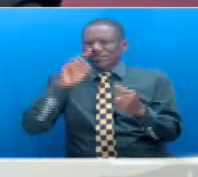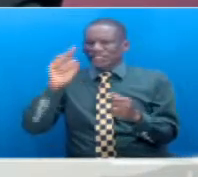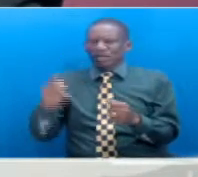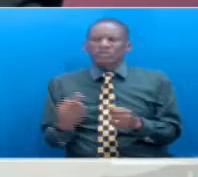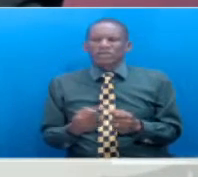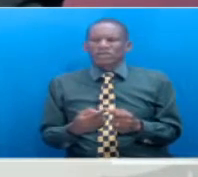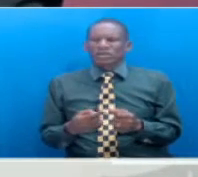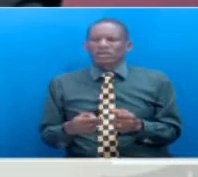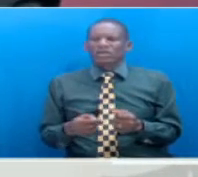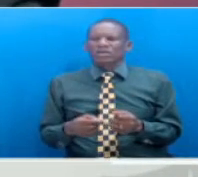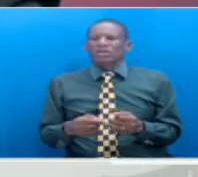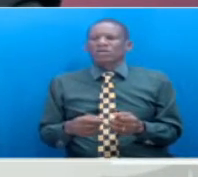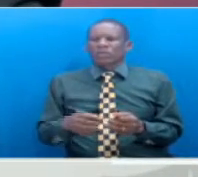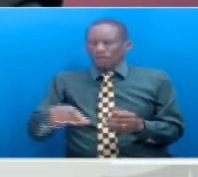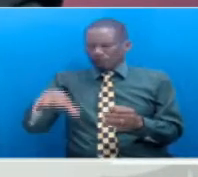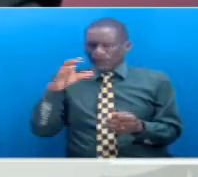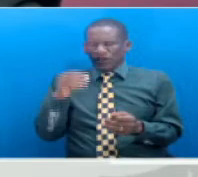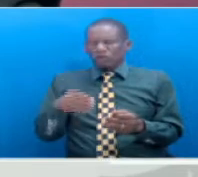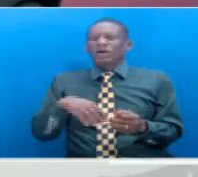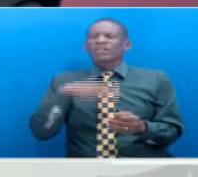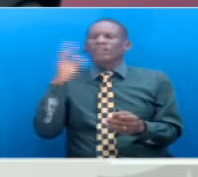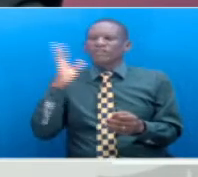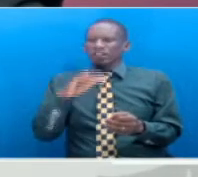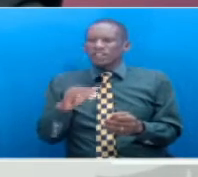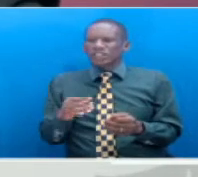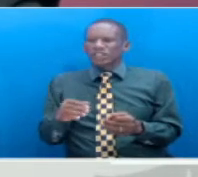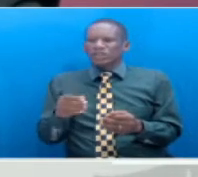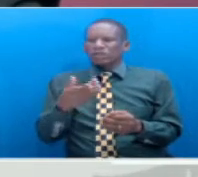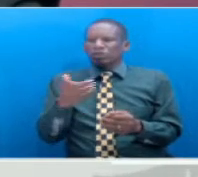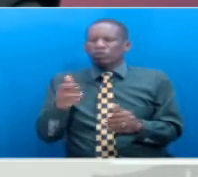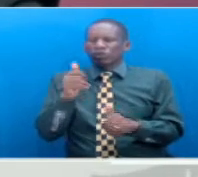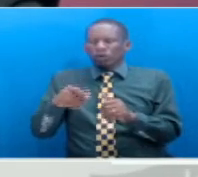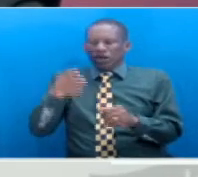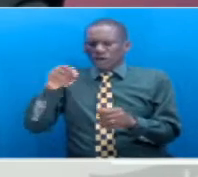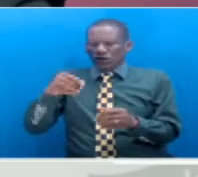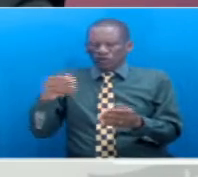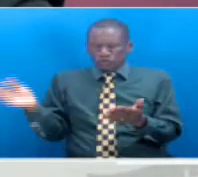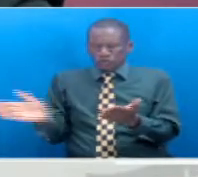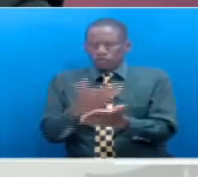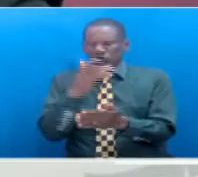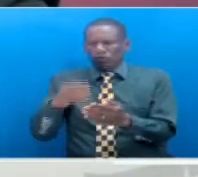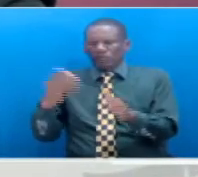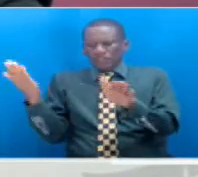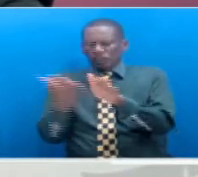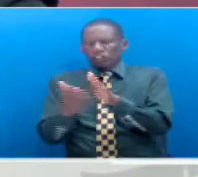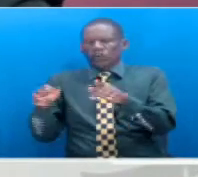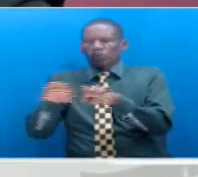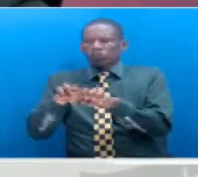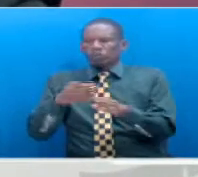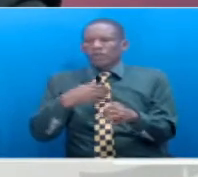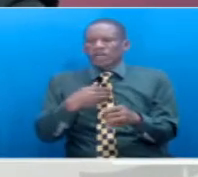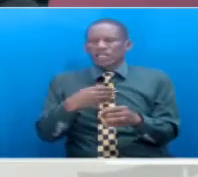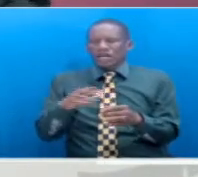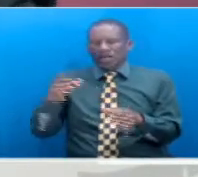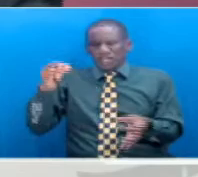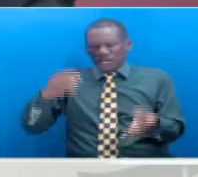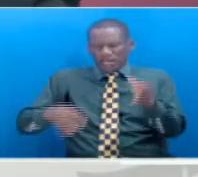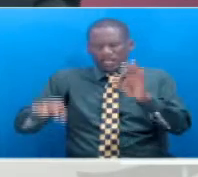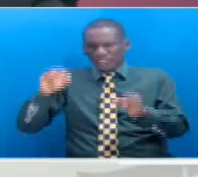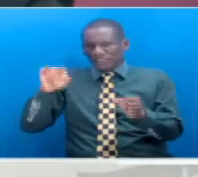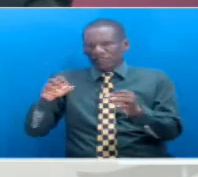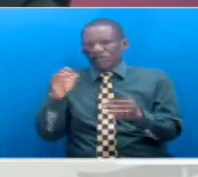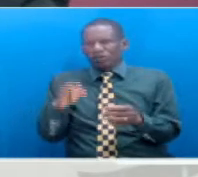246,000 that were flagged out, of which they were deactivated from the register. And also, we had an analysis